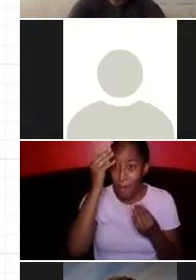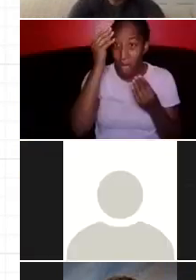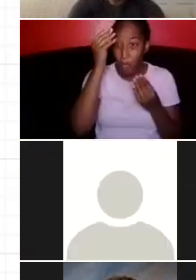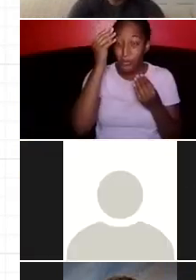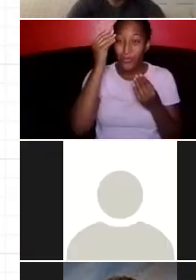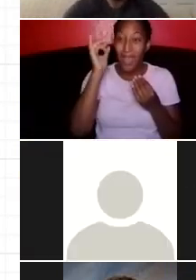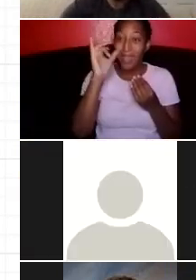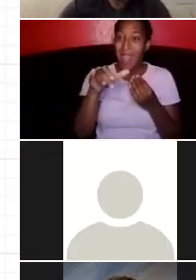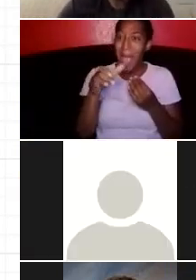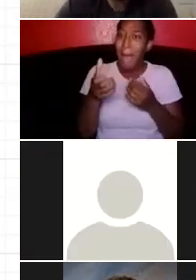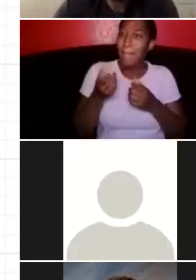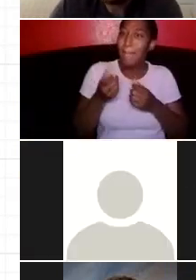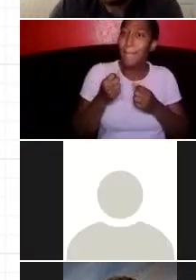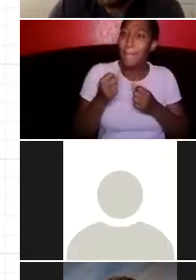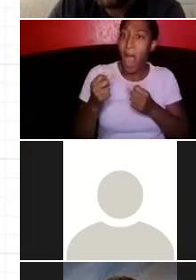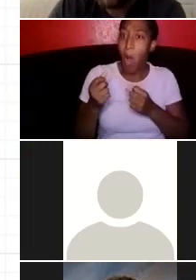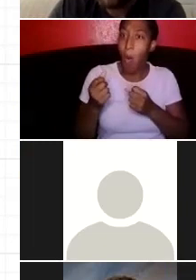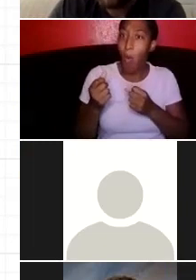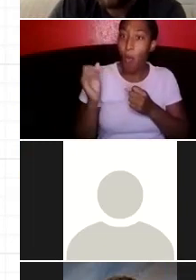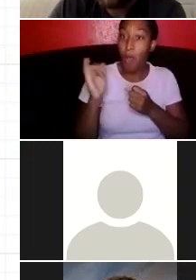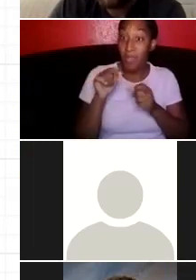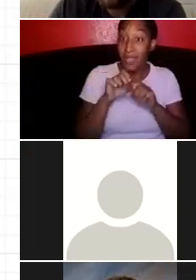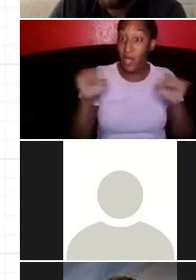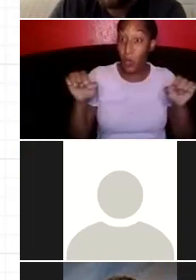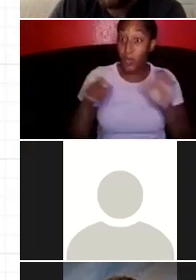the power of this equation